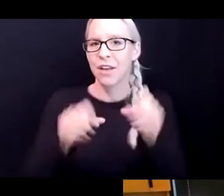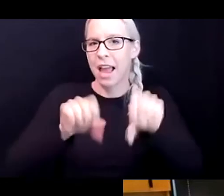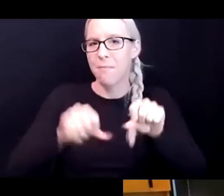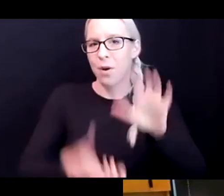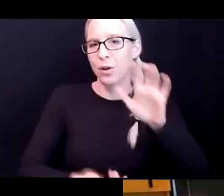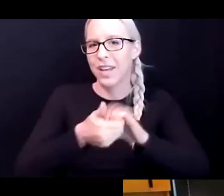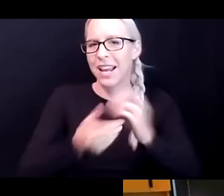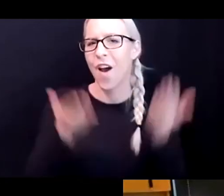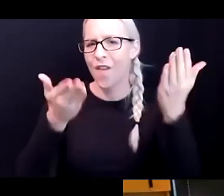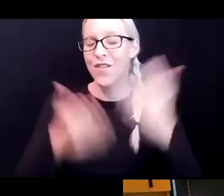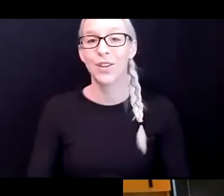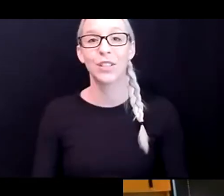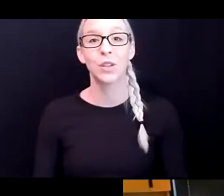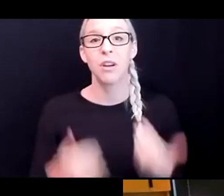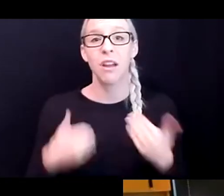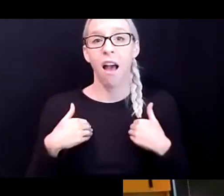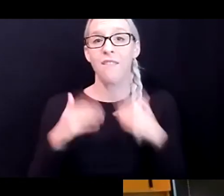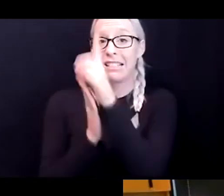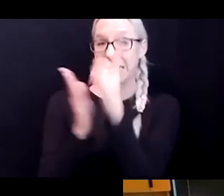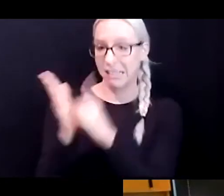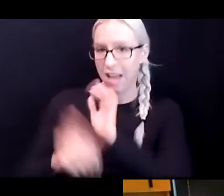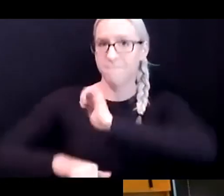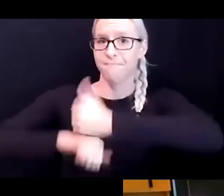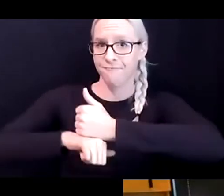the pre-designed options and their benefits?